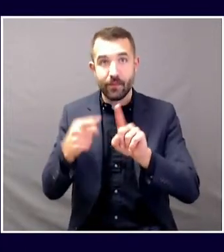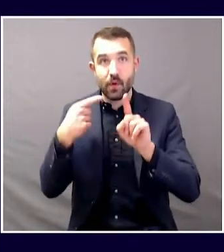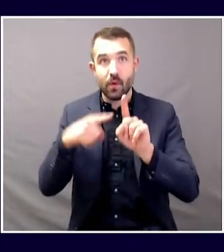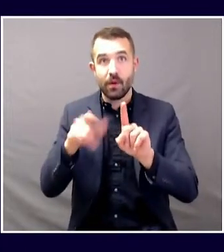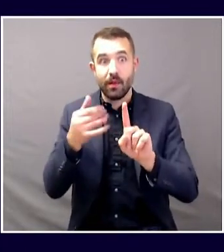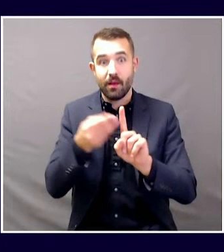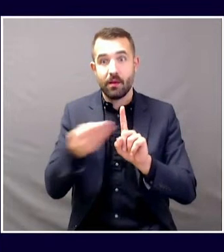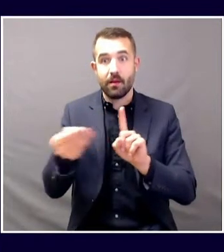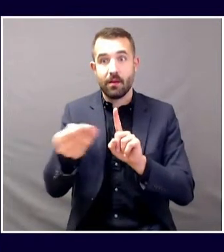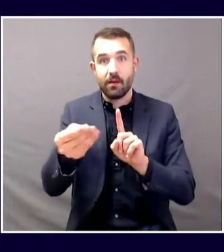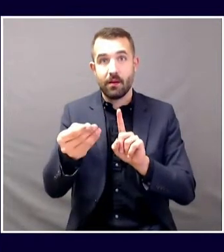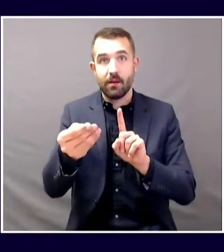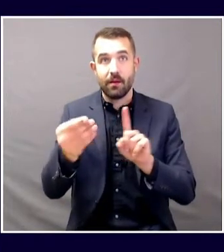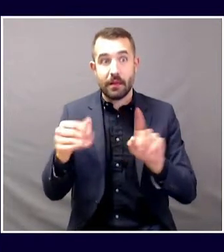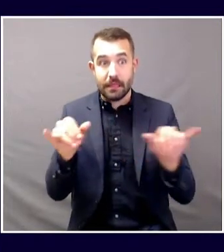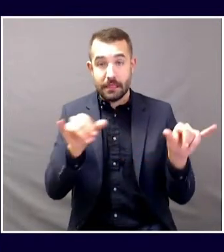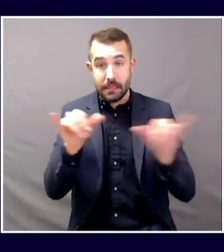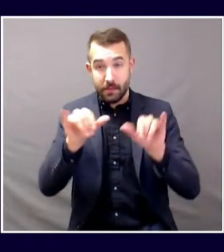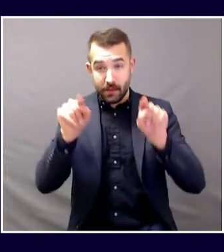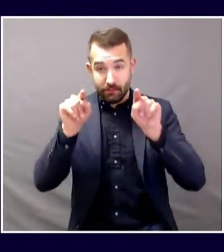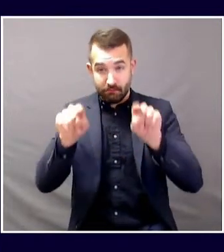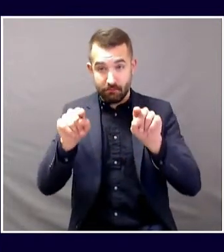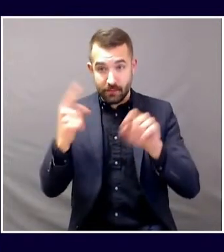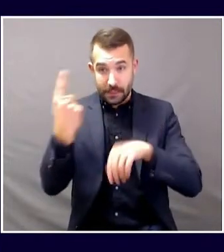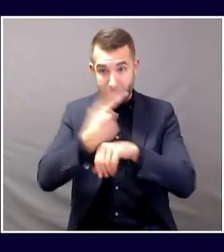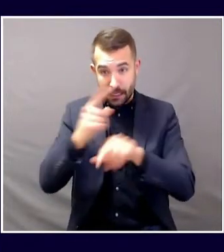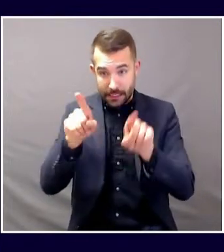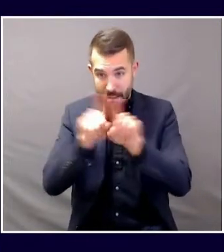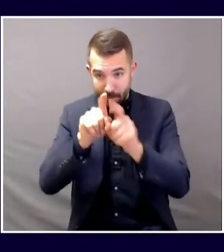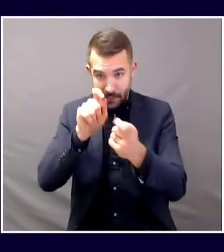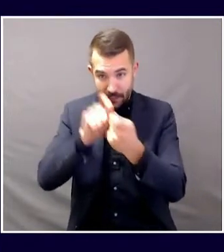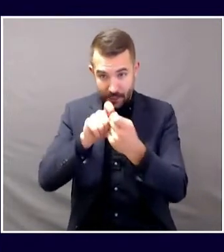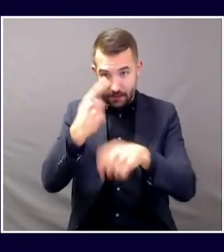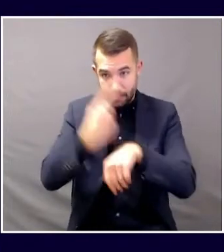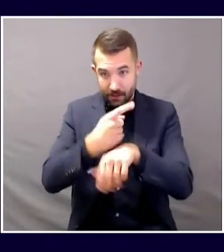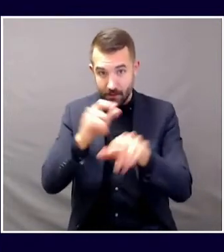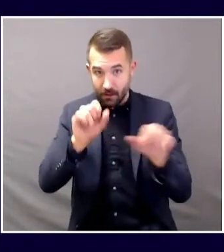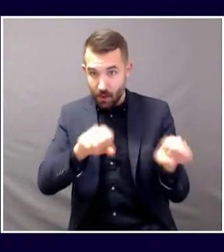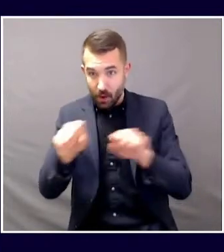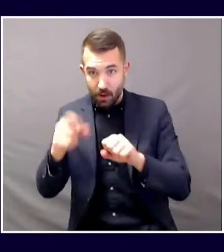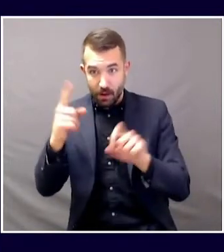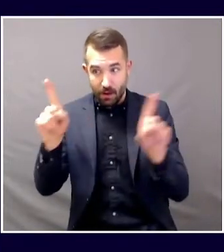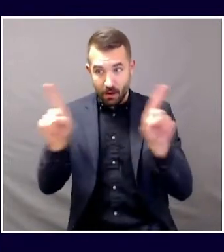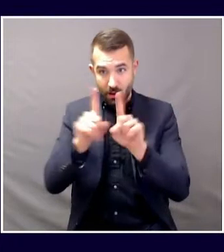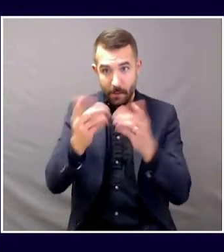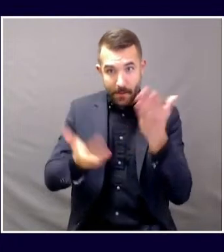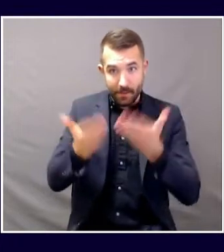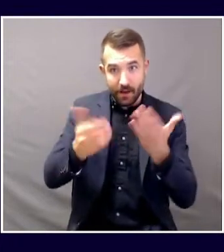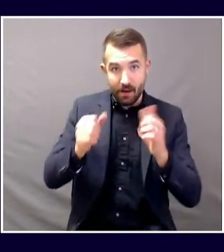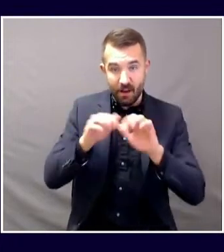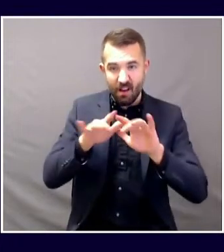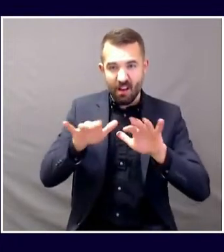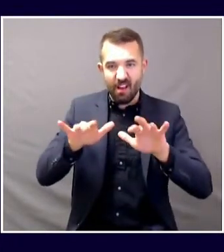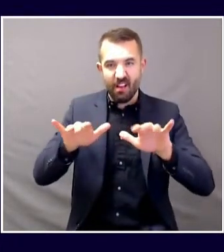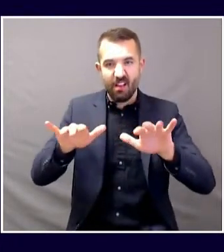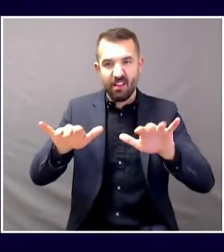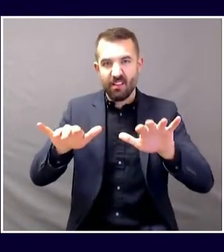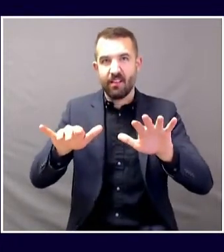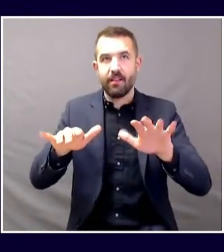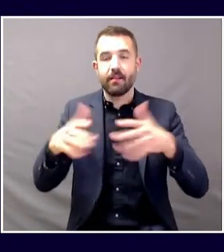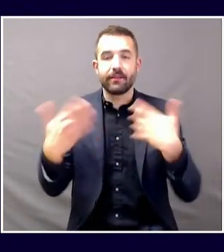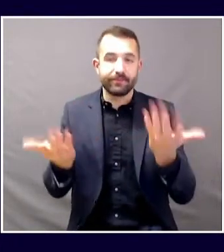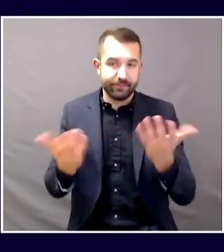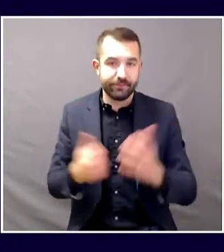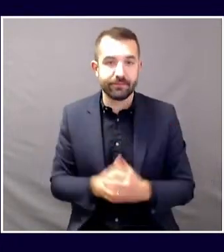those dates line up to when other people may have received the virus and started developing symptoms. Now, in some